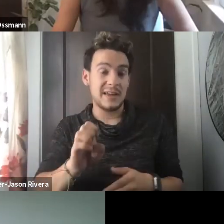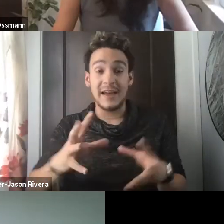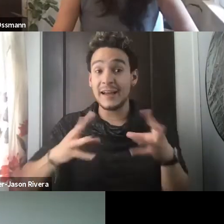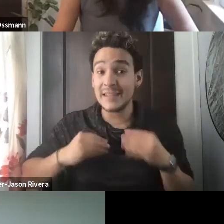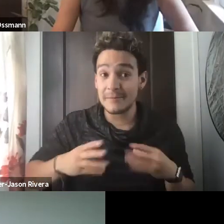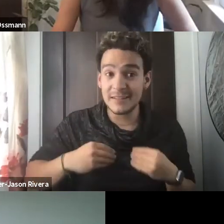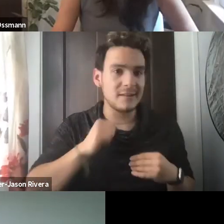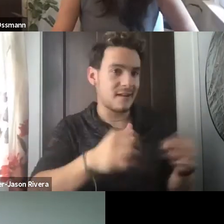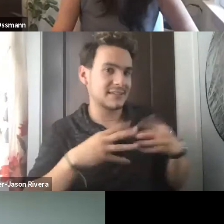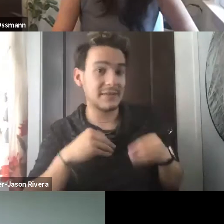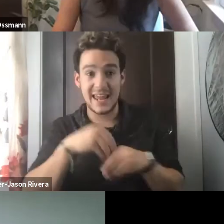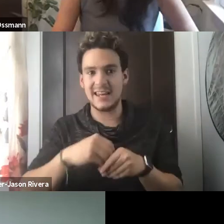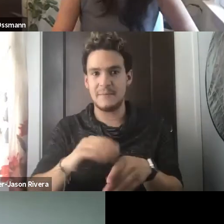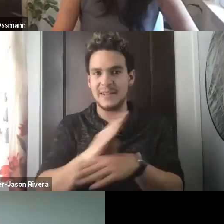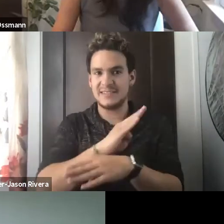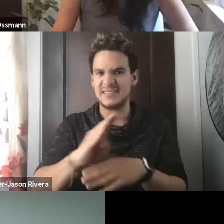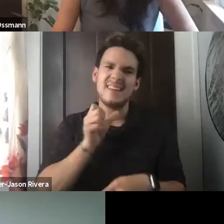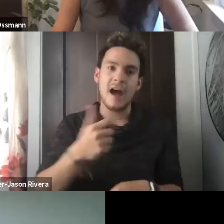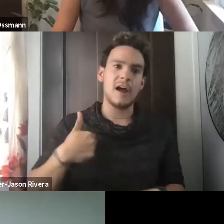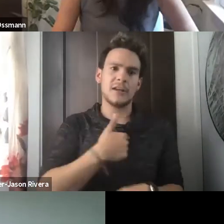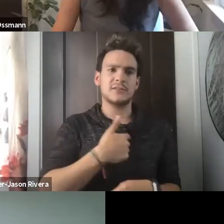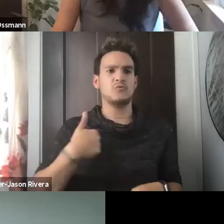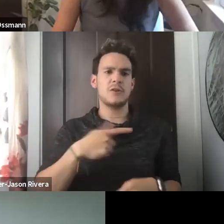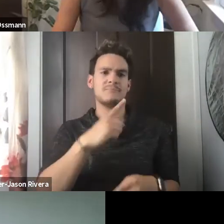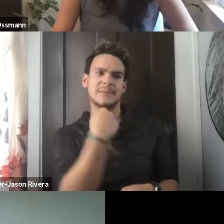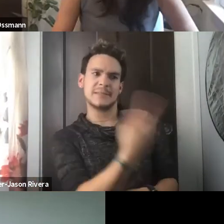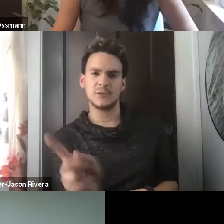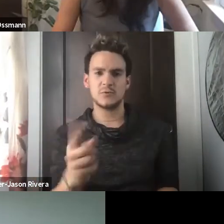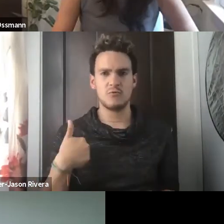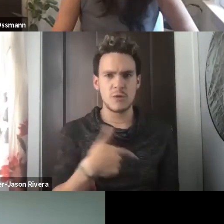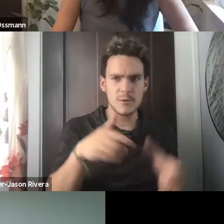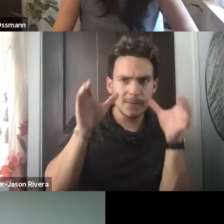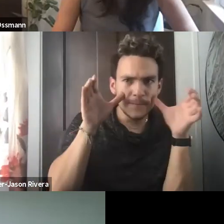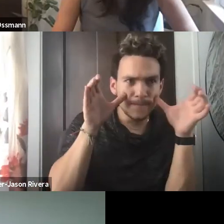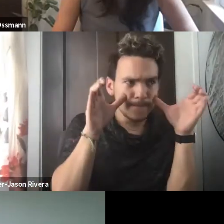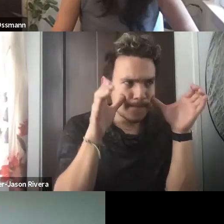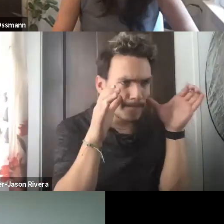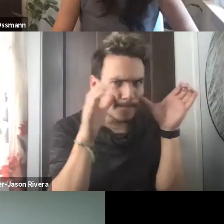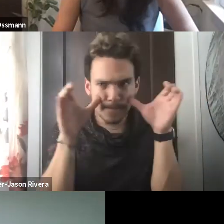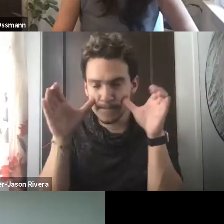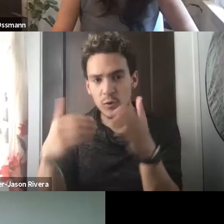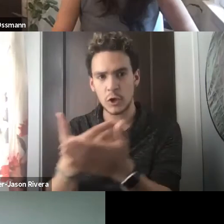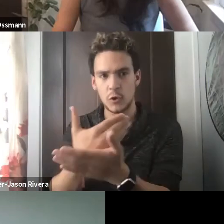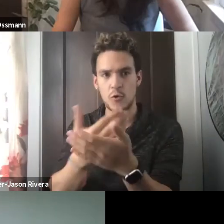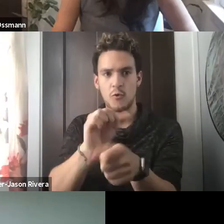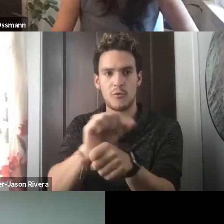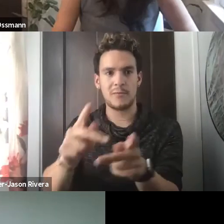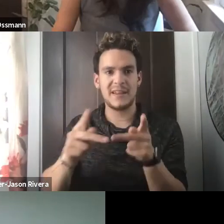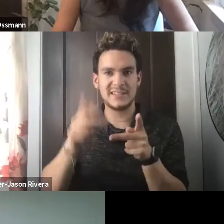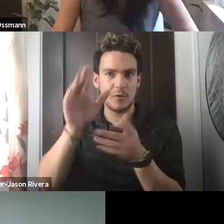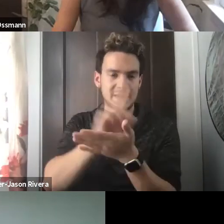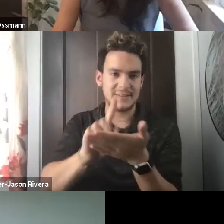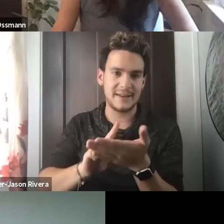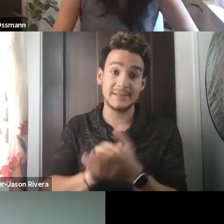in the marketplace, more so than us dictating. We're gonna listen to how these new workspaces are going to be